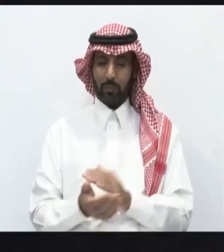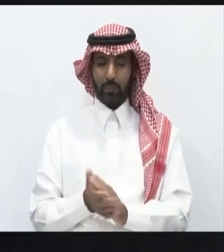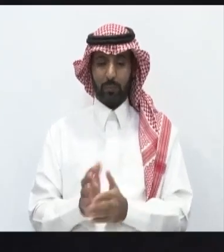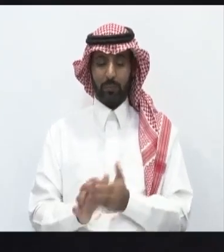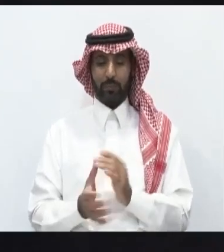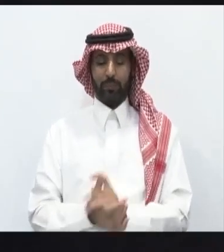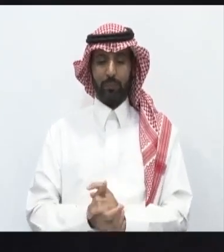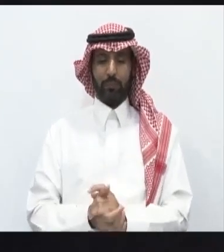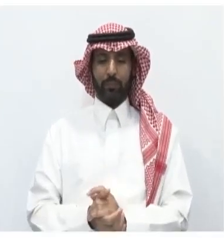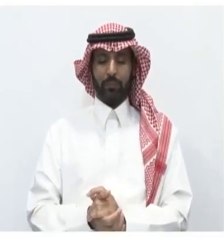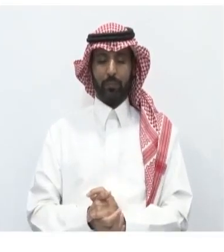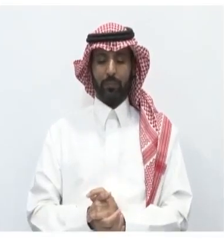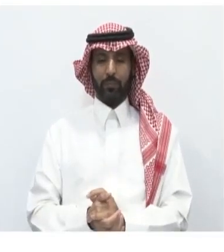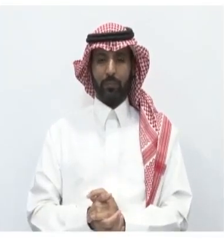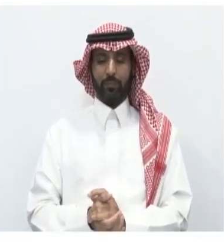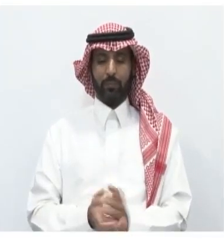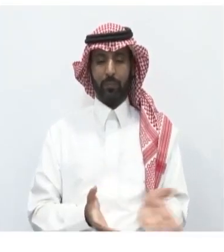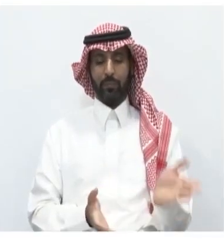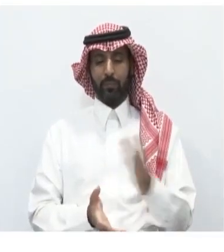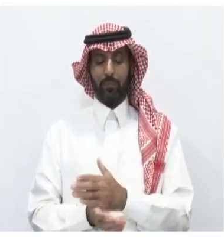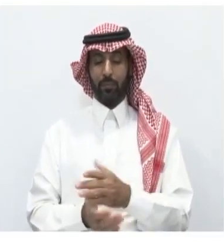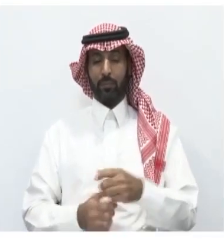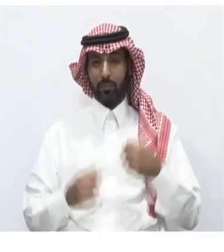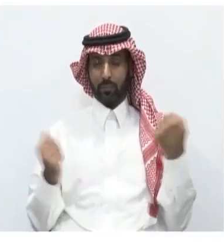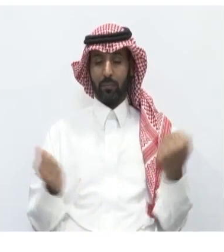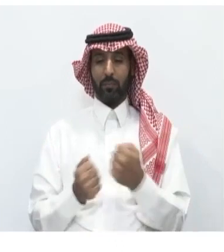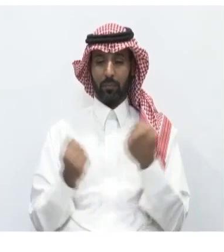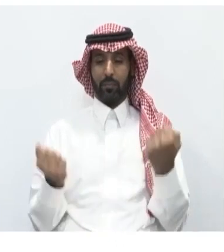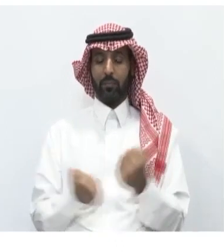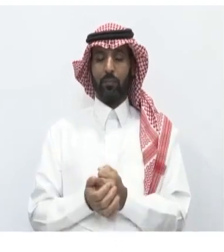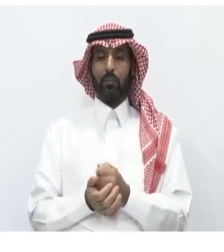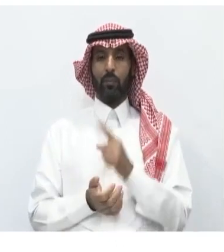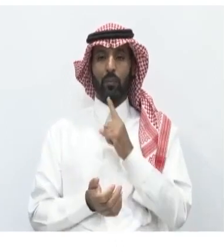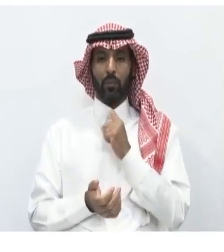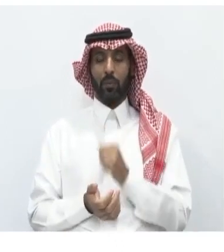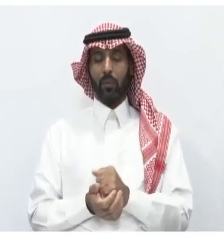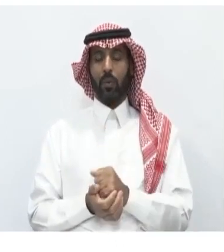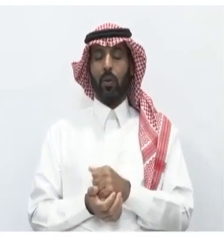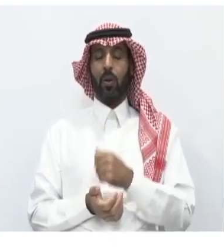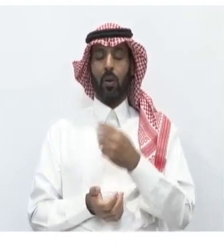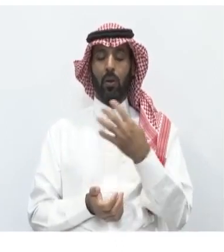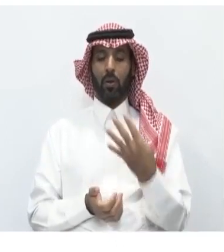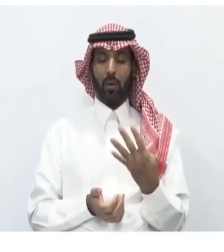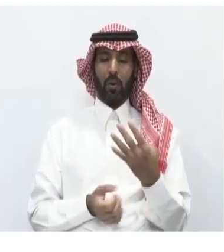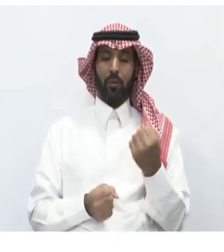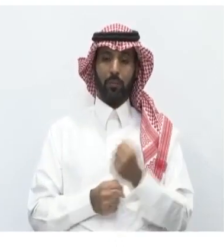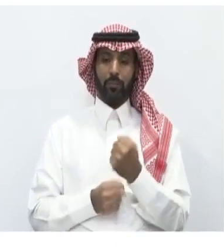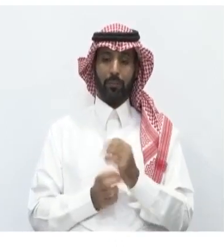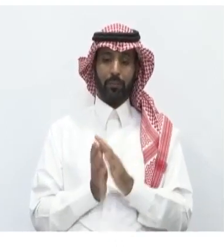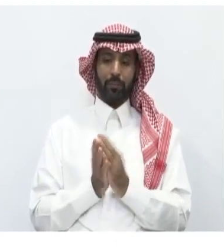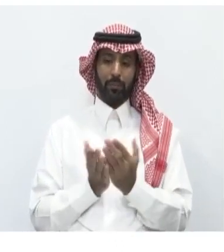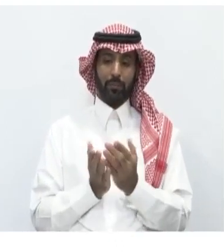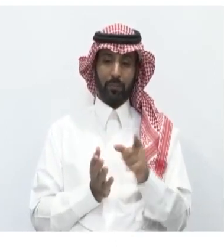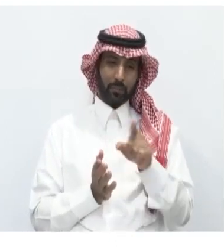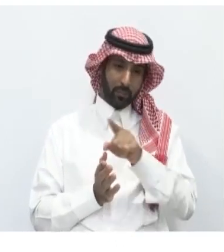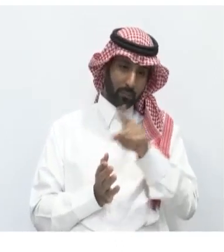finished. Then let's jump to the other exercise here, page 104 in the workbook. Circle the correct